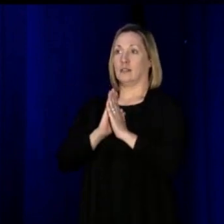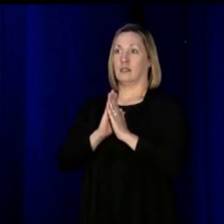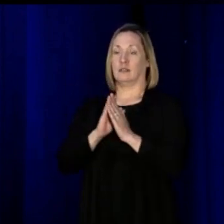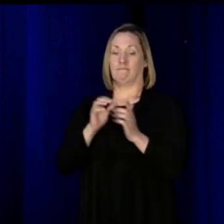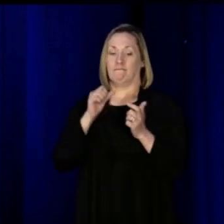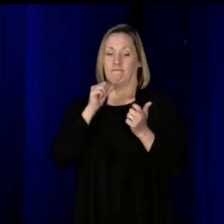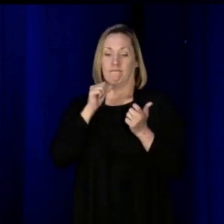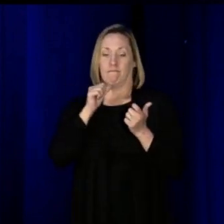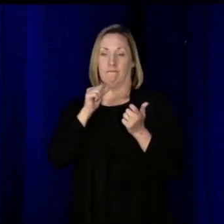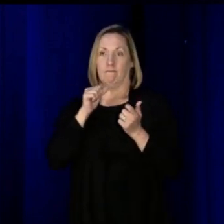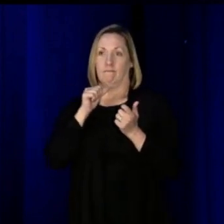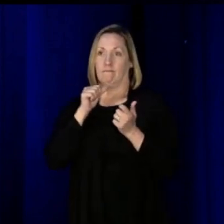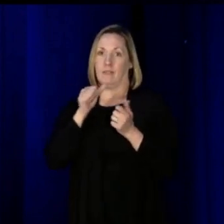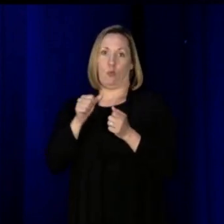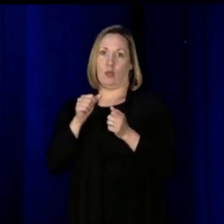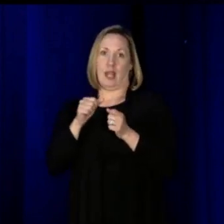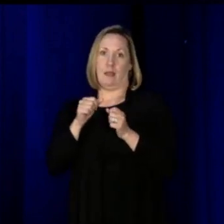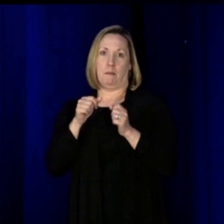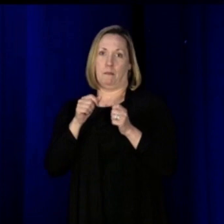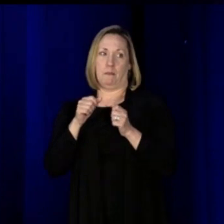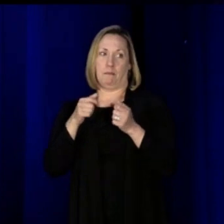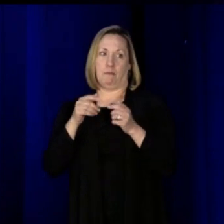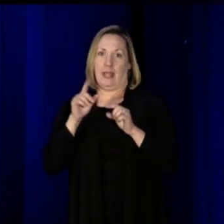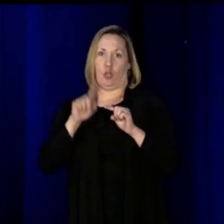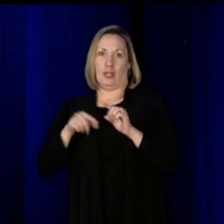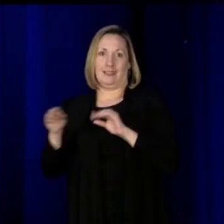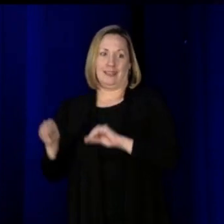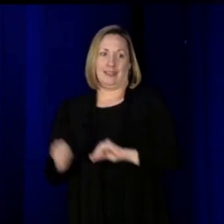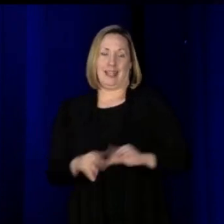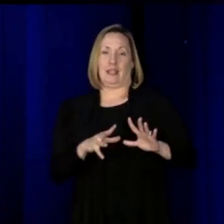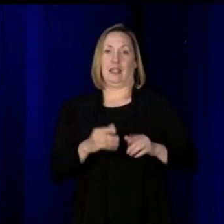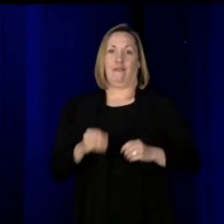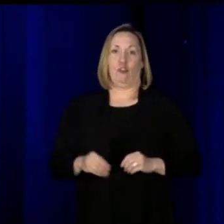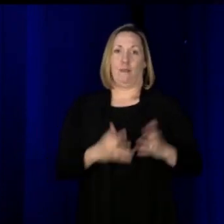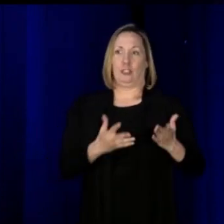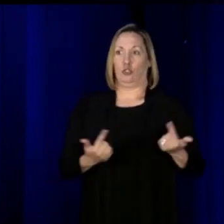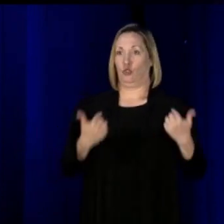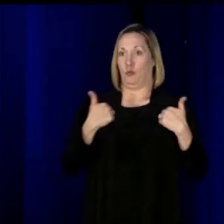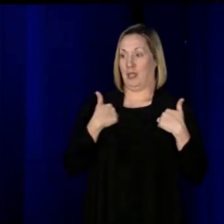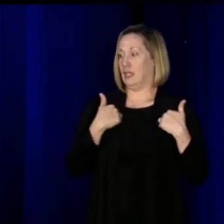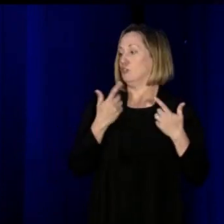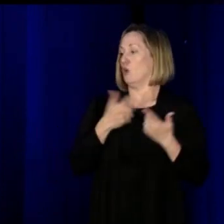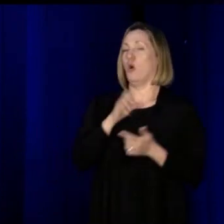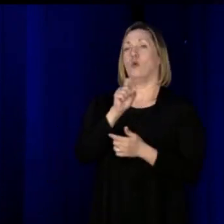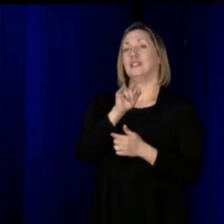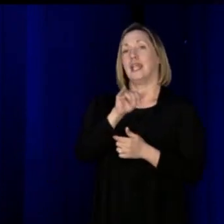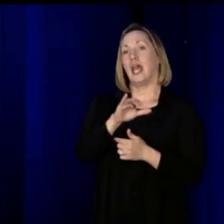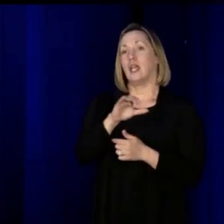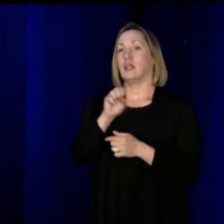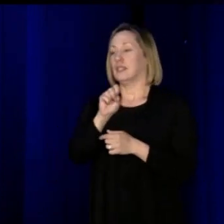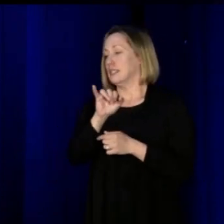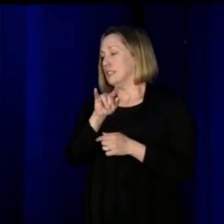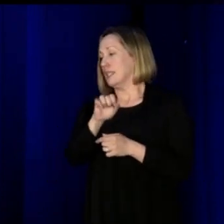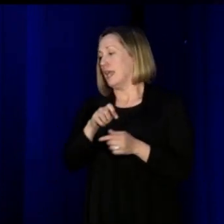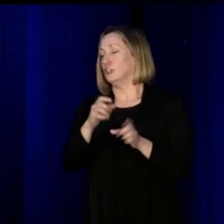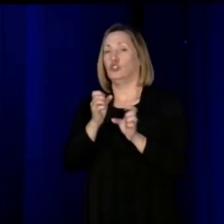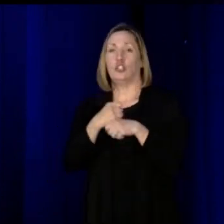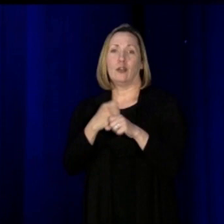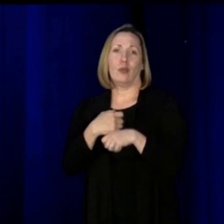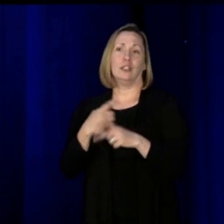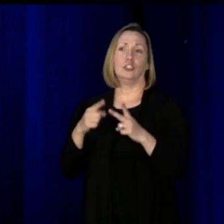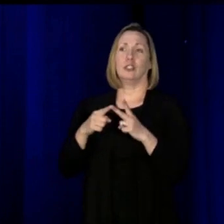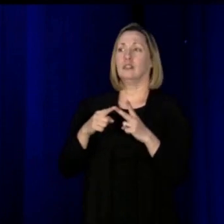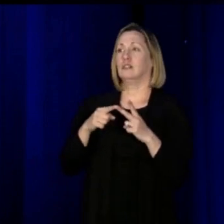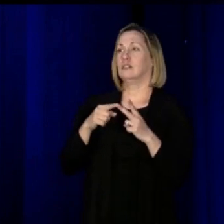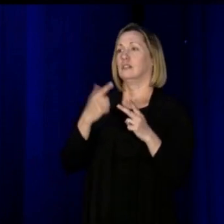be allowed to send the information to me. So we need to go through a static site generation process. Probably if you use a framework like Gatsby,